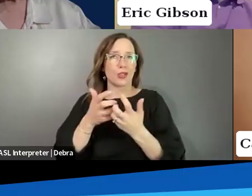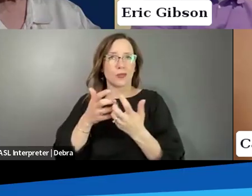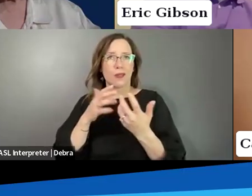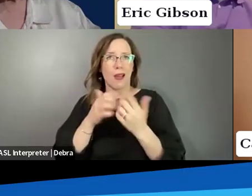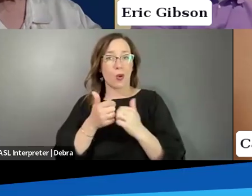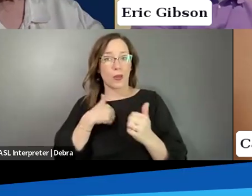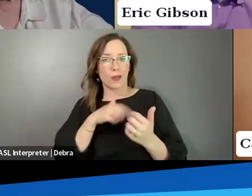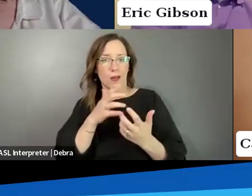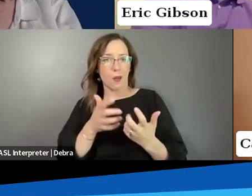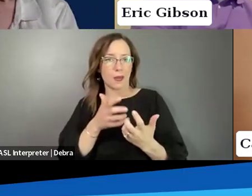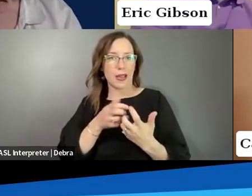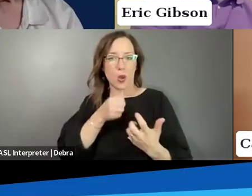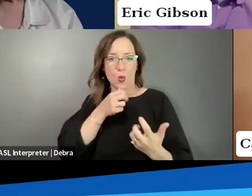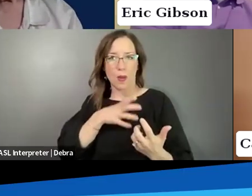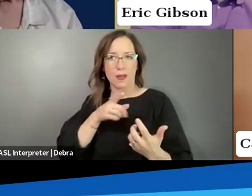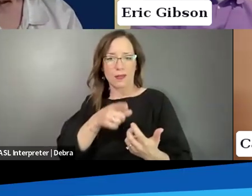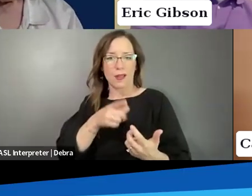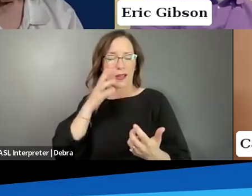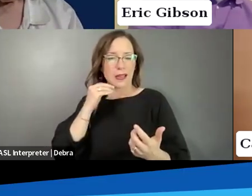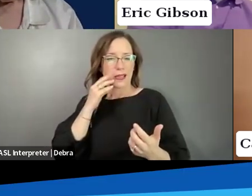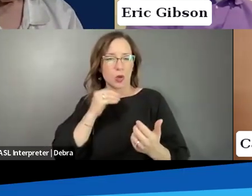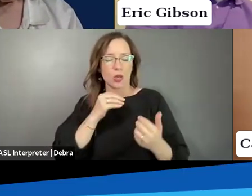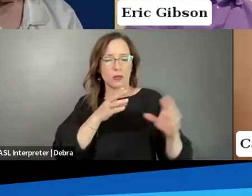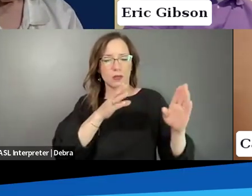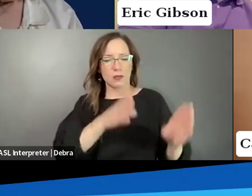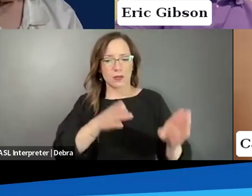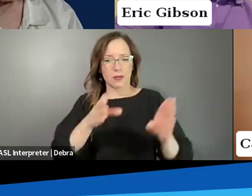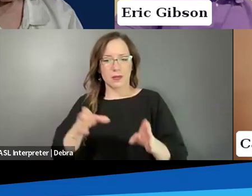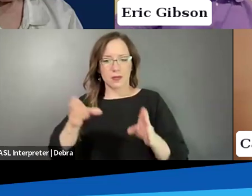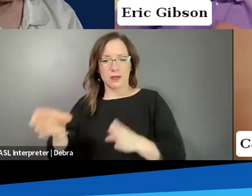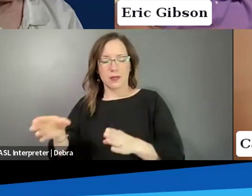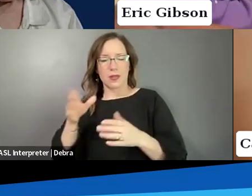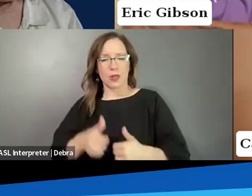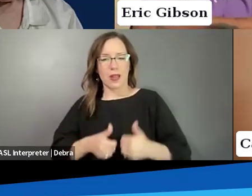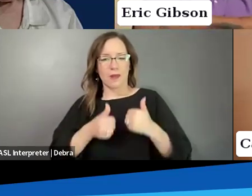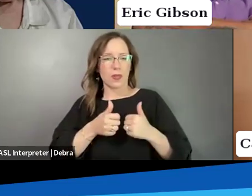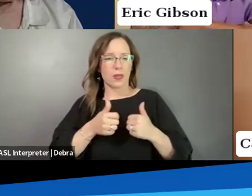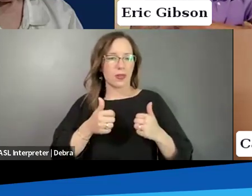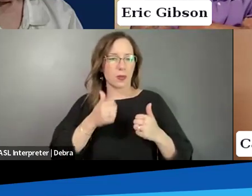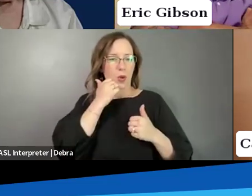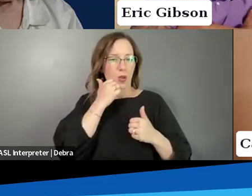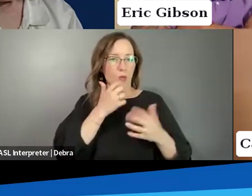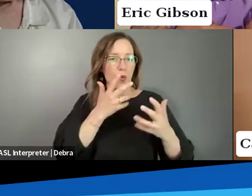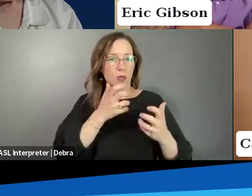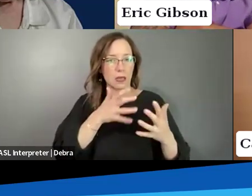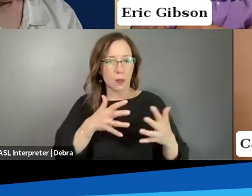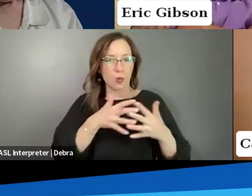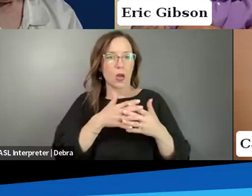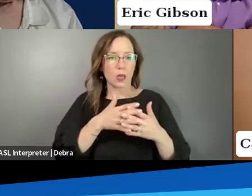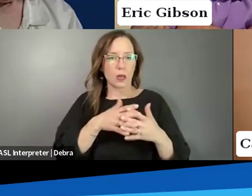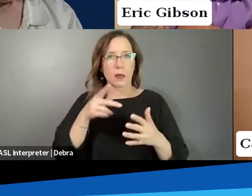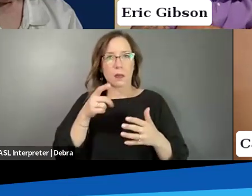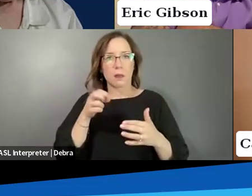accommodate women because they go through different stages of their lives with their period. If they want to get pregnant, then